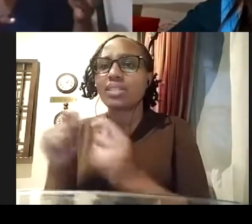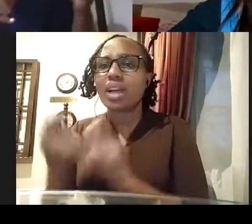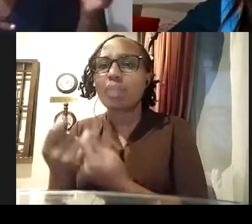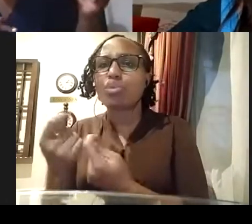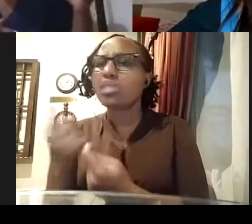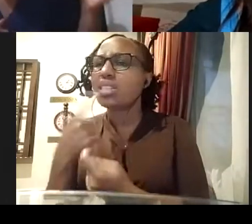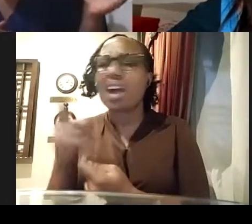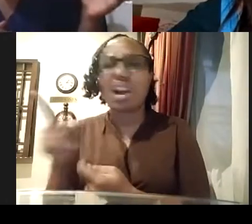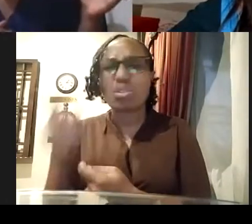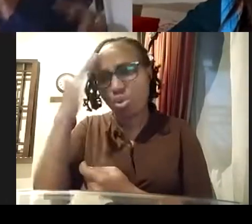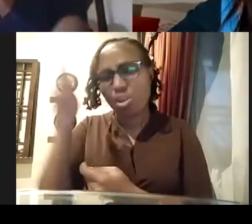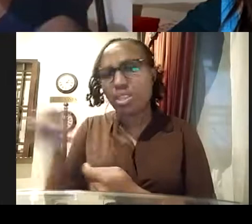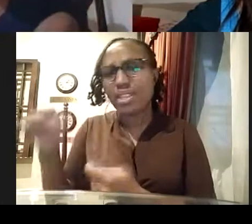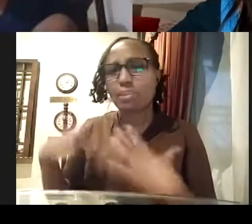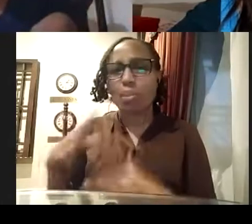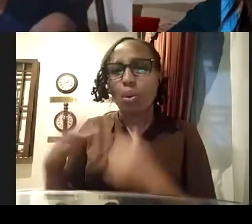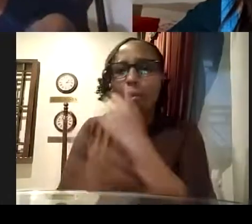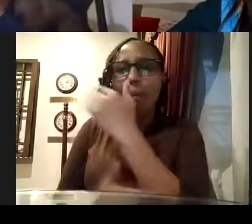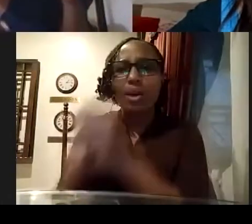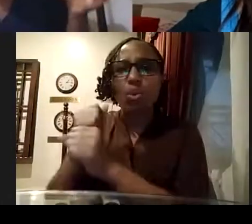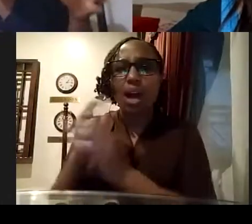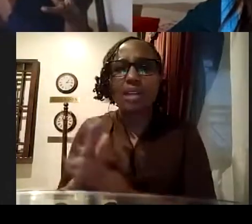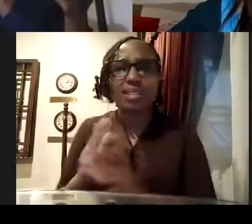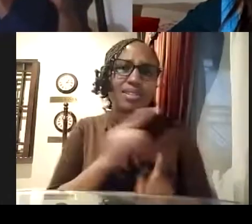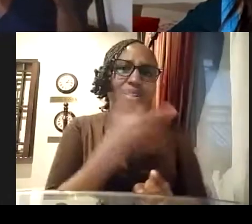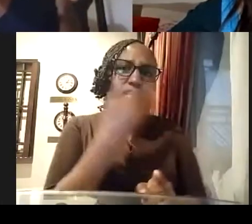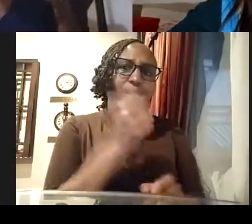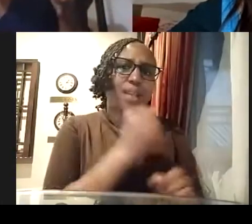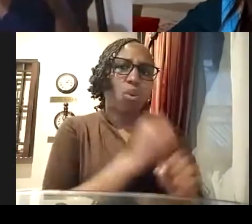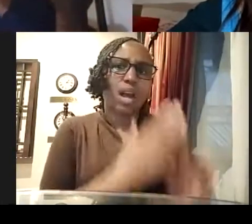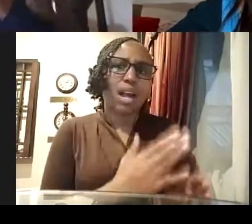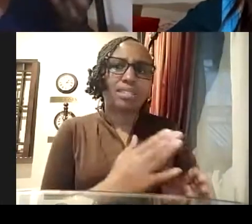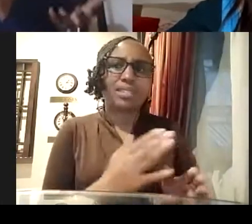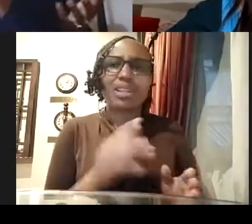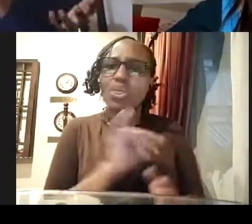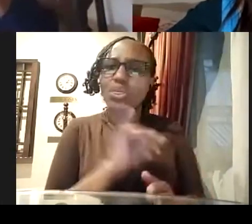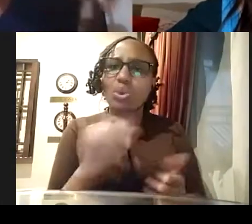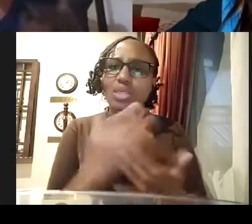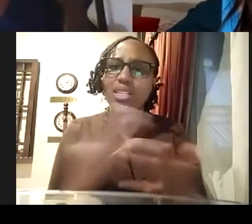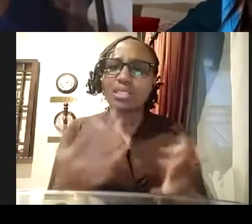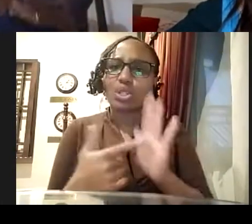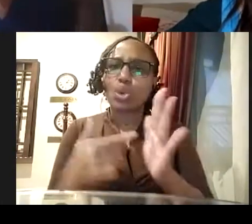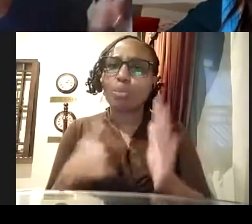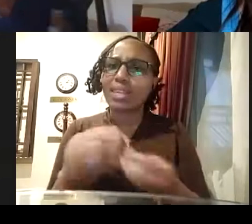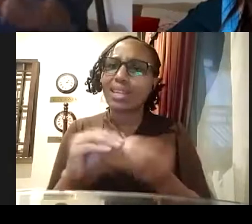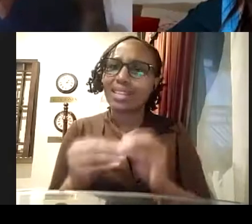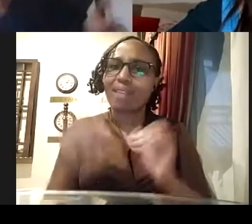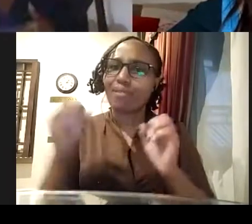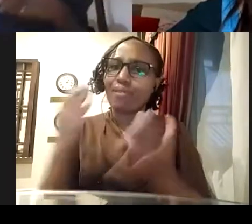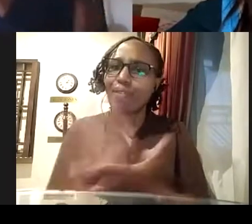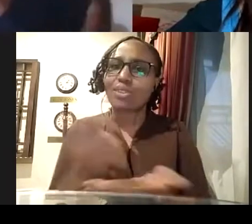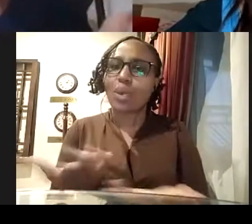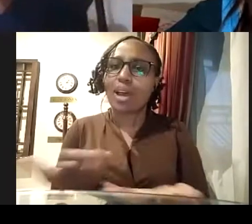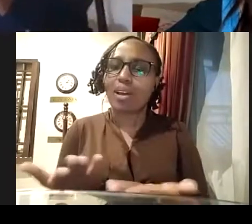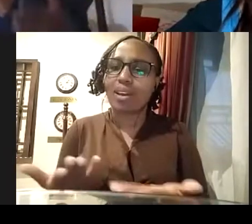know, these people are really bad workers. These ones are better workers. These ones are thieves. Like those things. Like show me the data. Tell me. So like